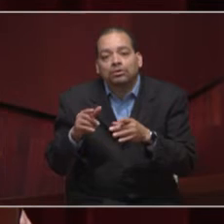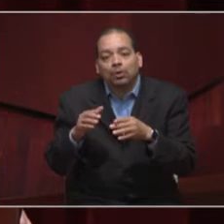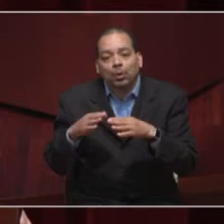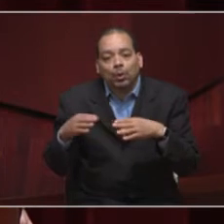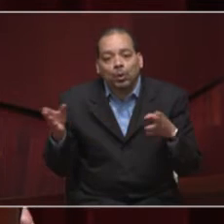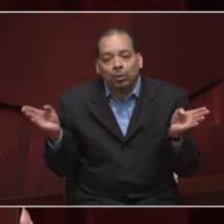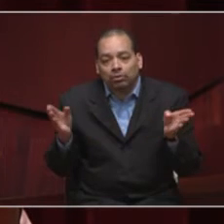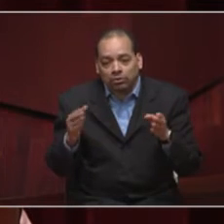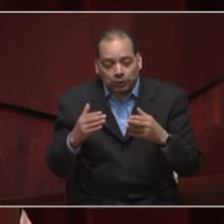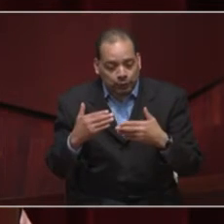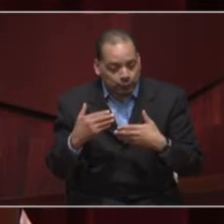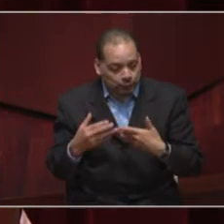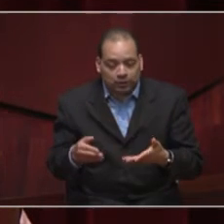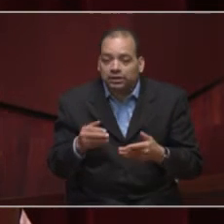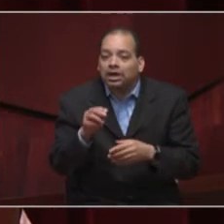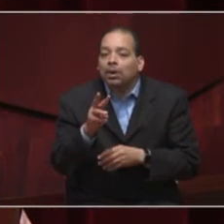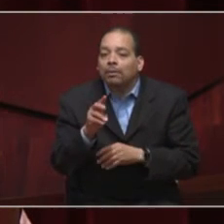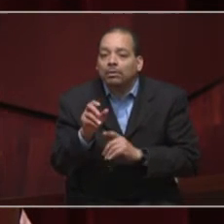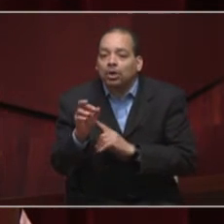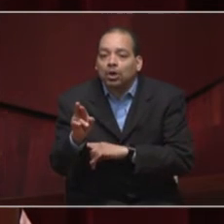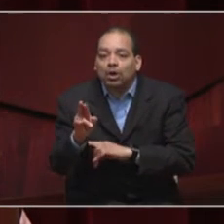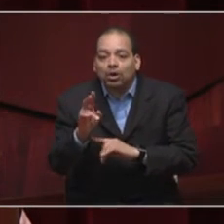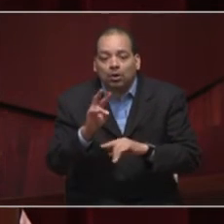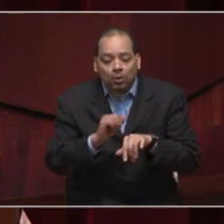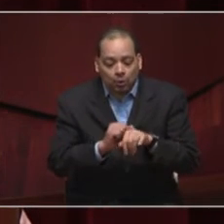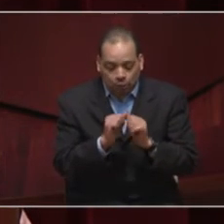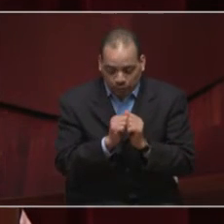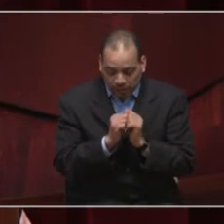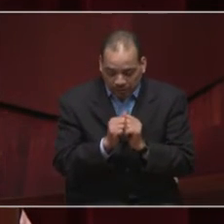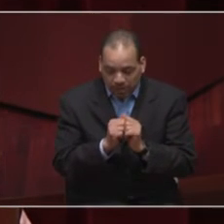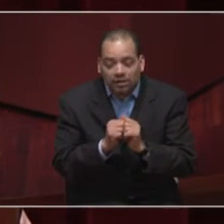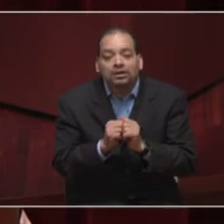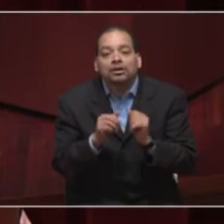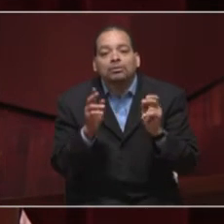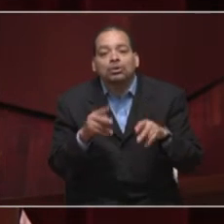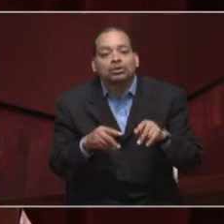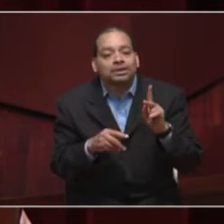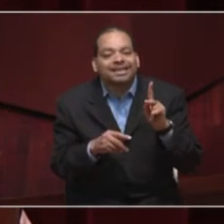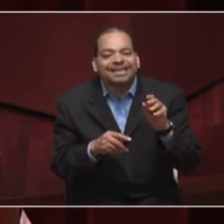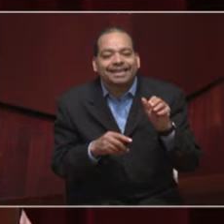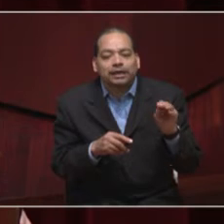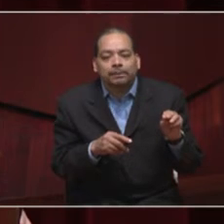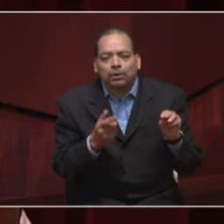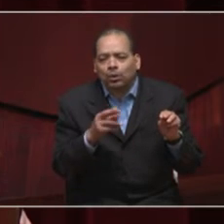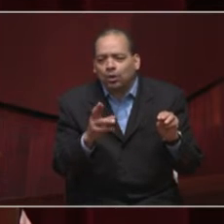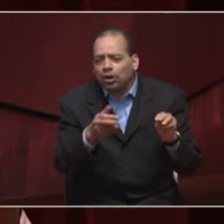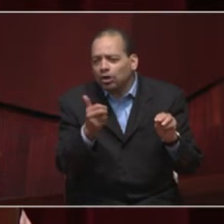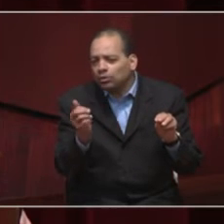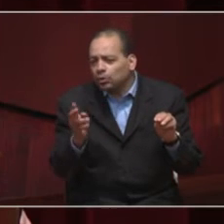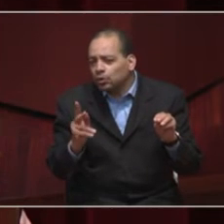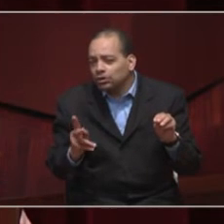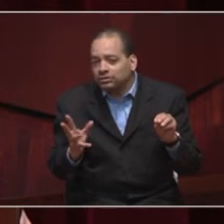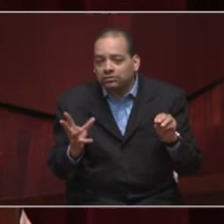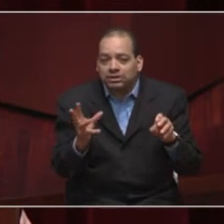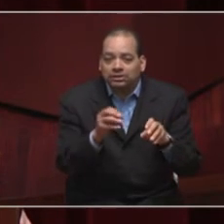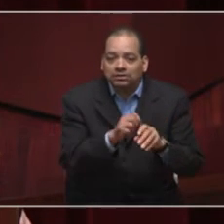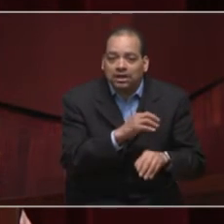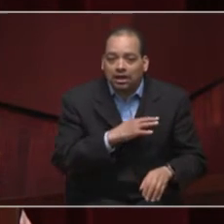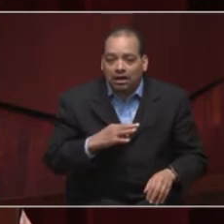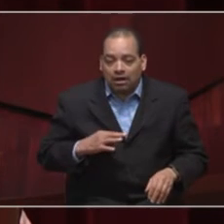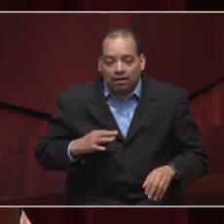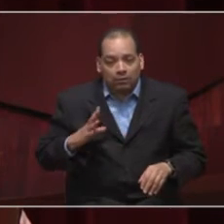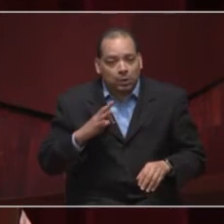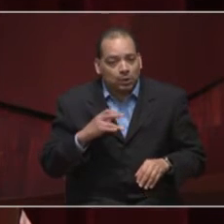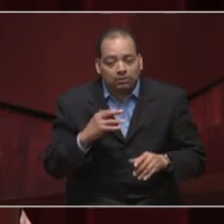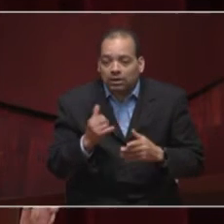topic in the spring, so we're working with them to have Kim or someone from our staff really take a deep dive into this and help you figure out how you want to use